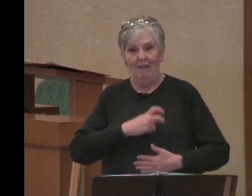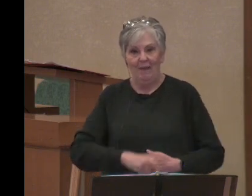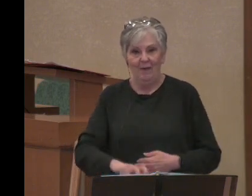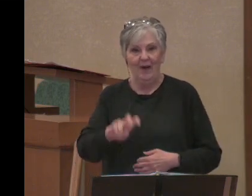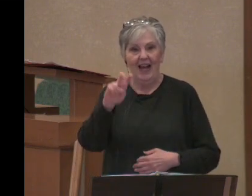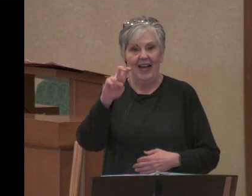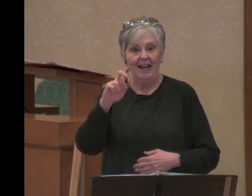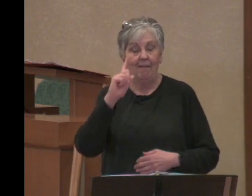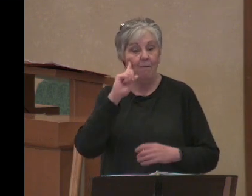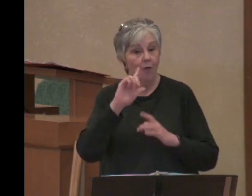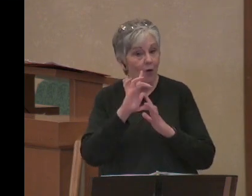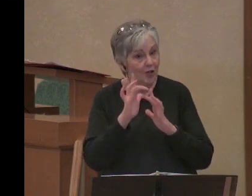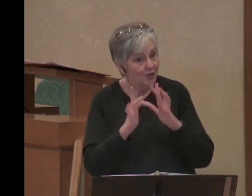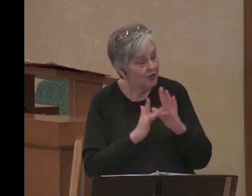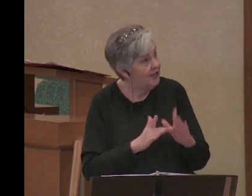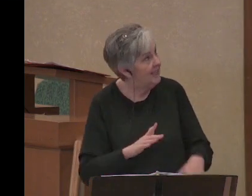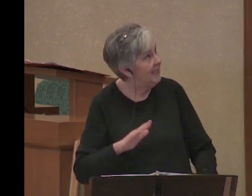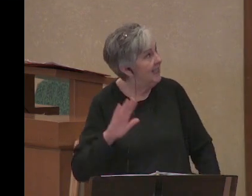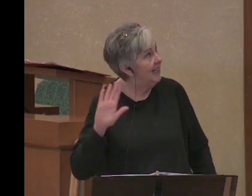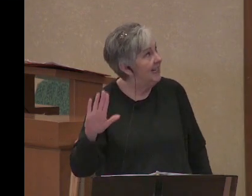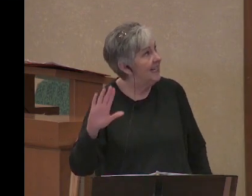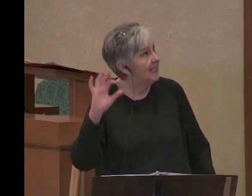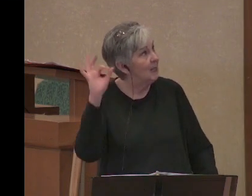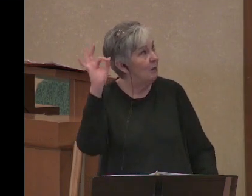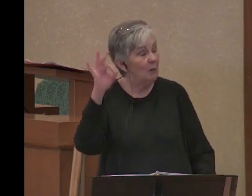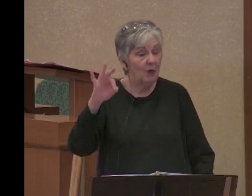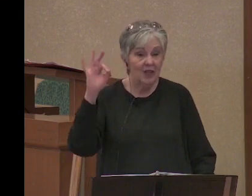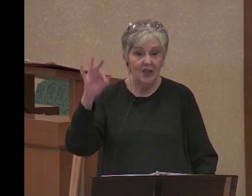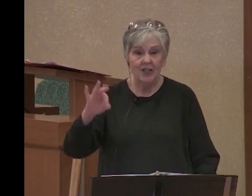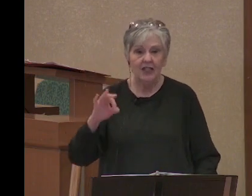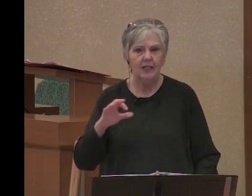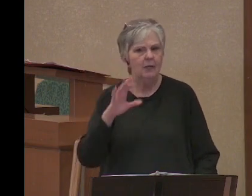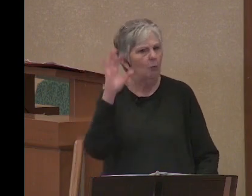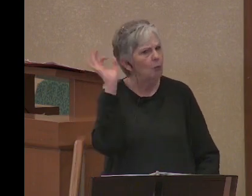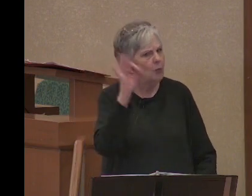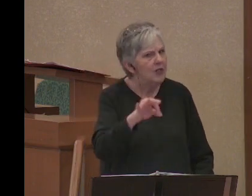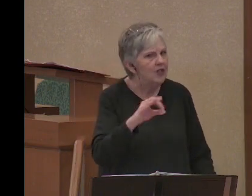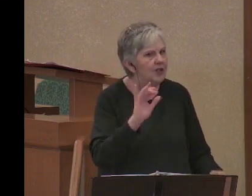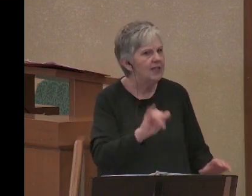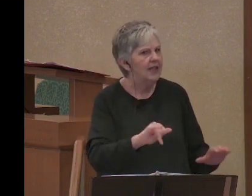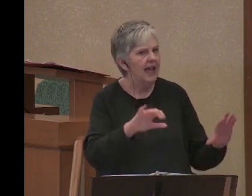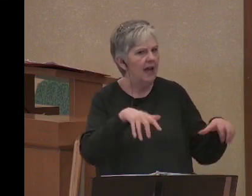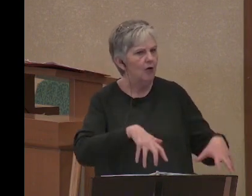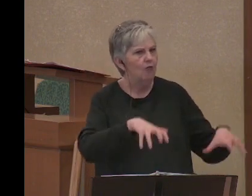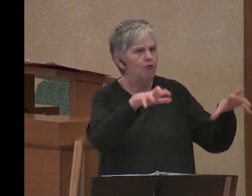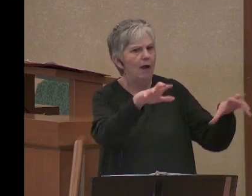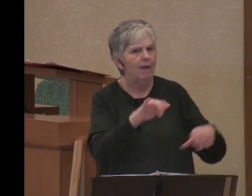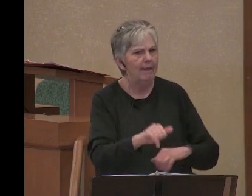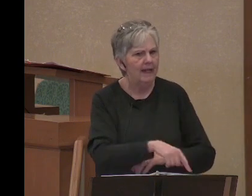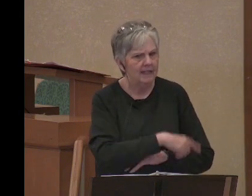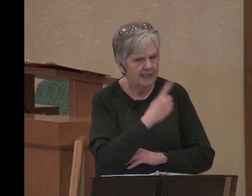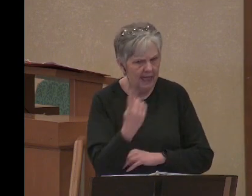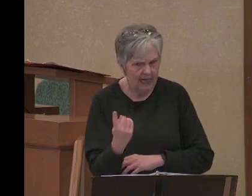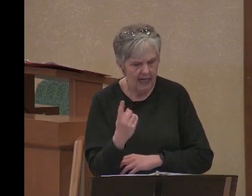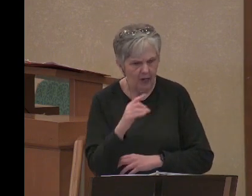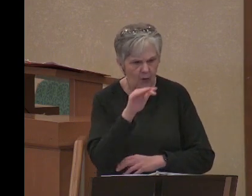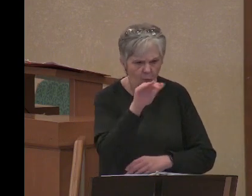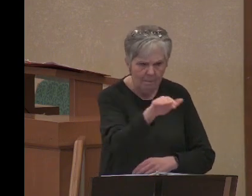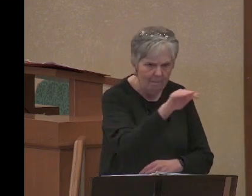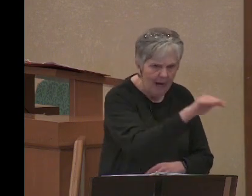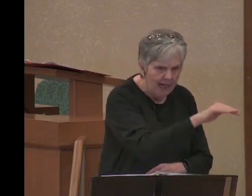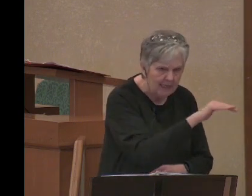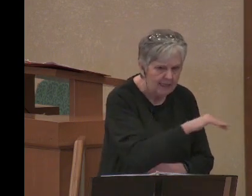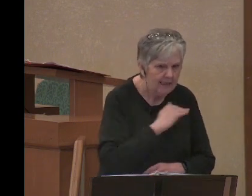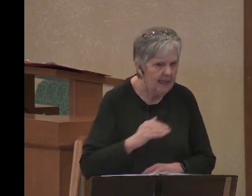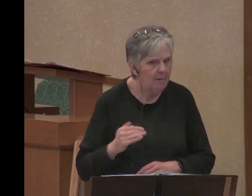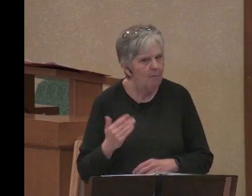for Jesus in his preaching, as he was speaking to the crowd that had gathered that day, he was reminding them of what was